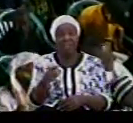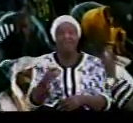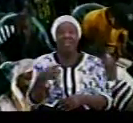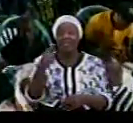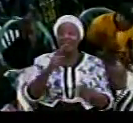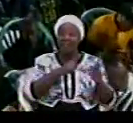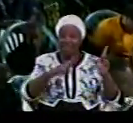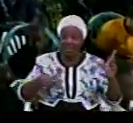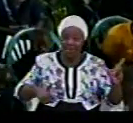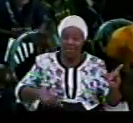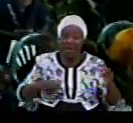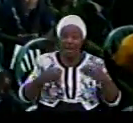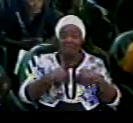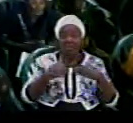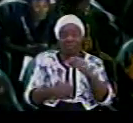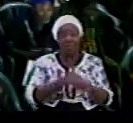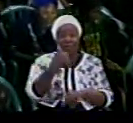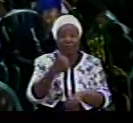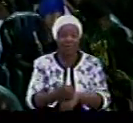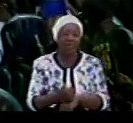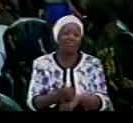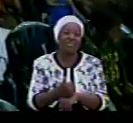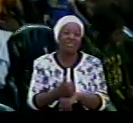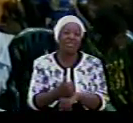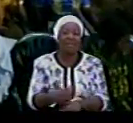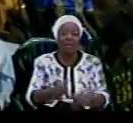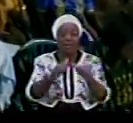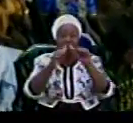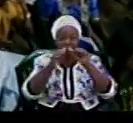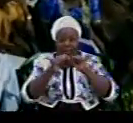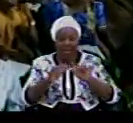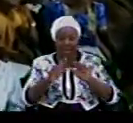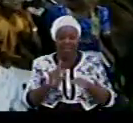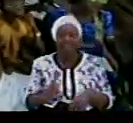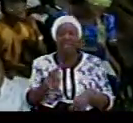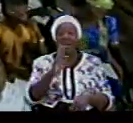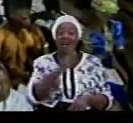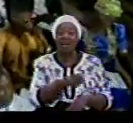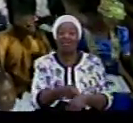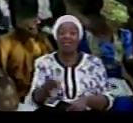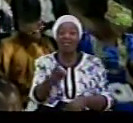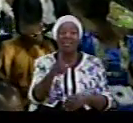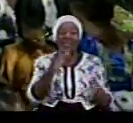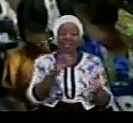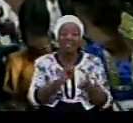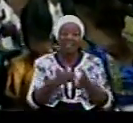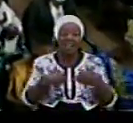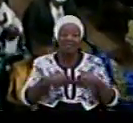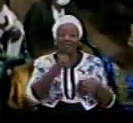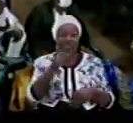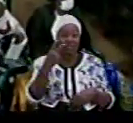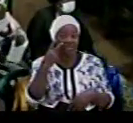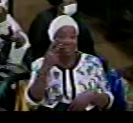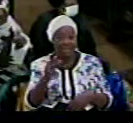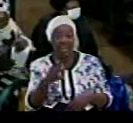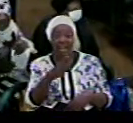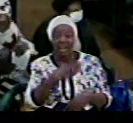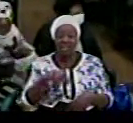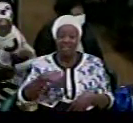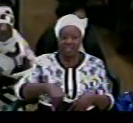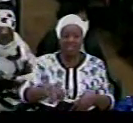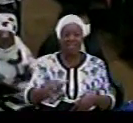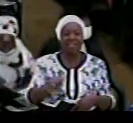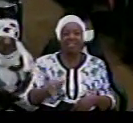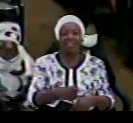Lord has confirmed. Blessed are they that have not seen and